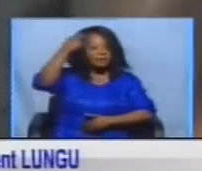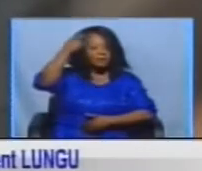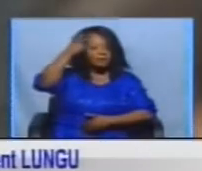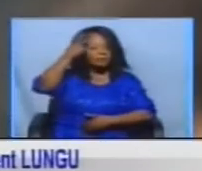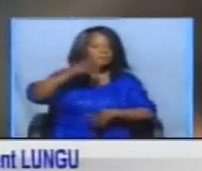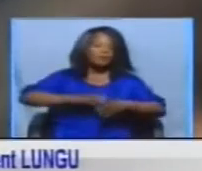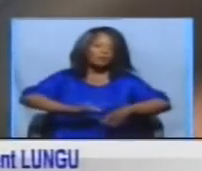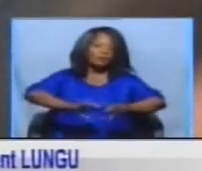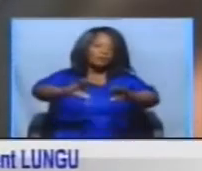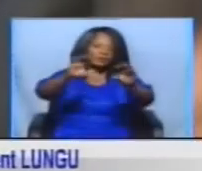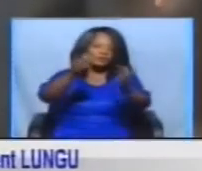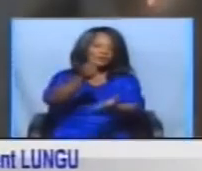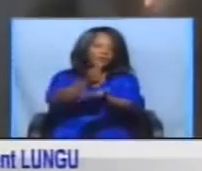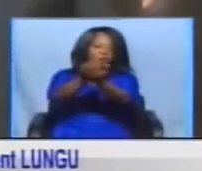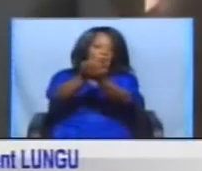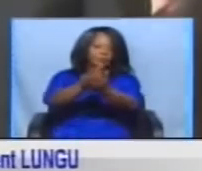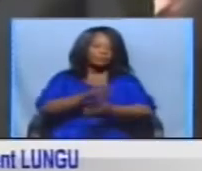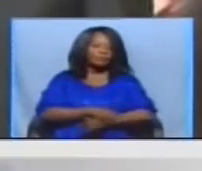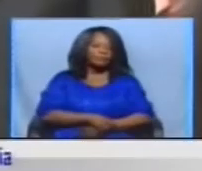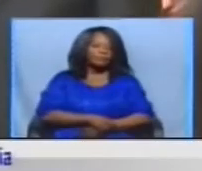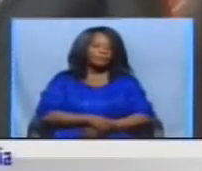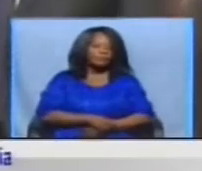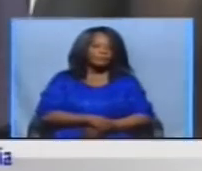its continued assistance.